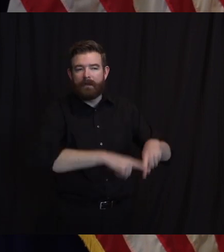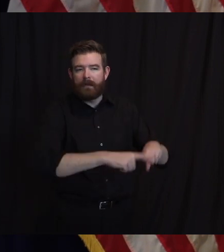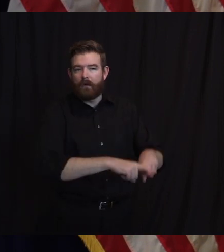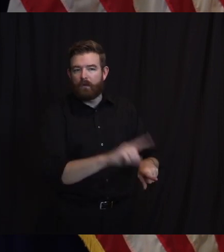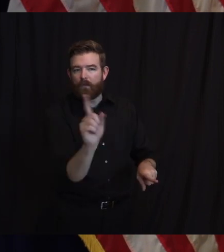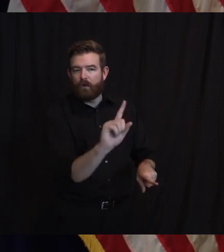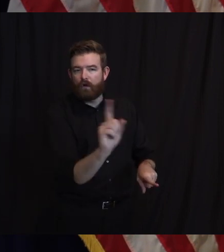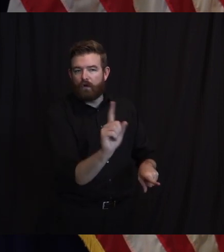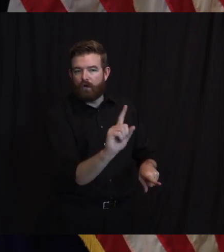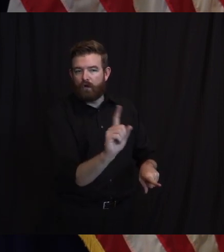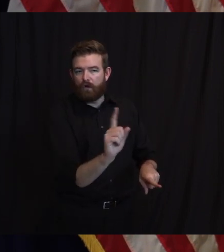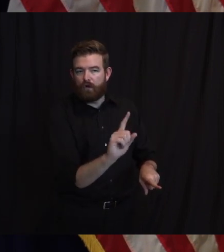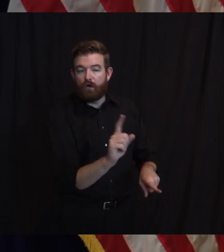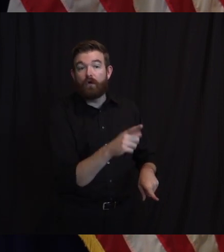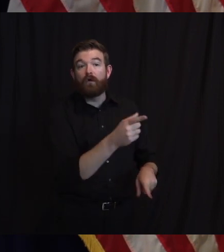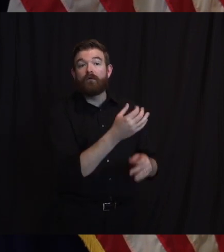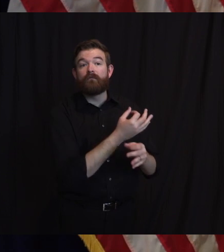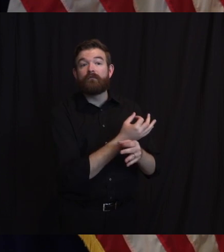by insurance.